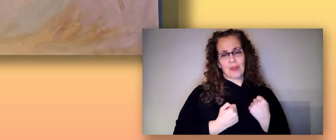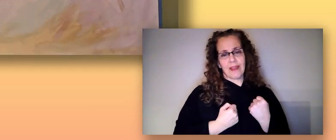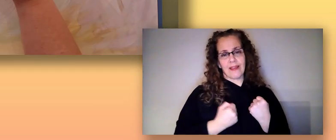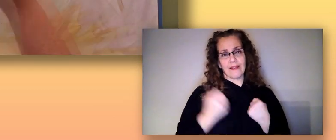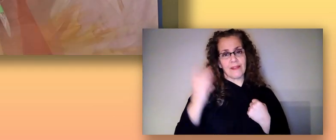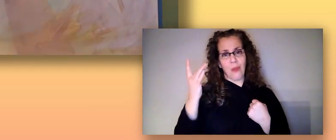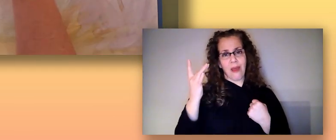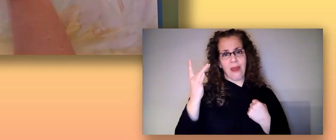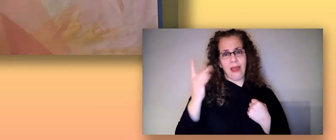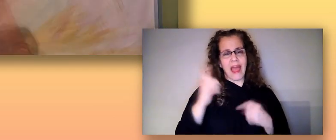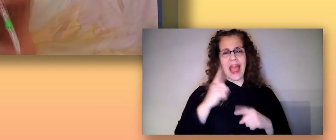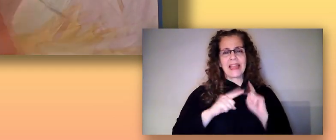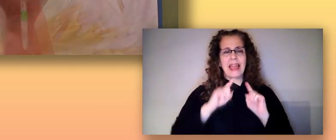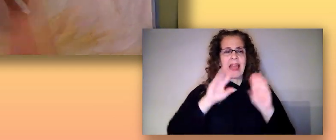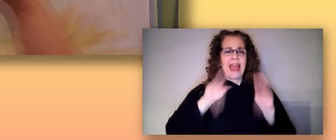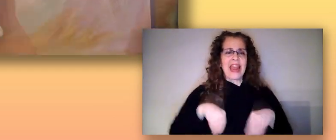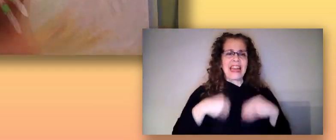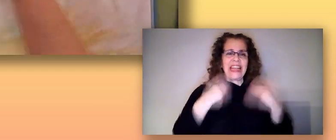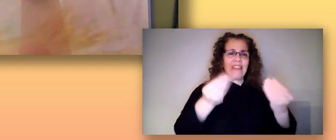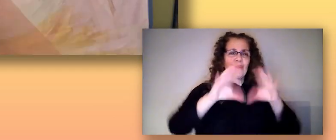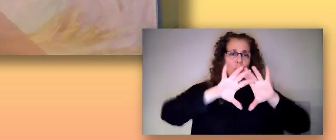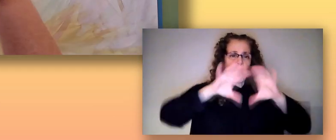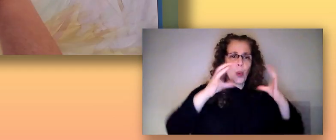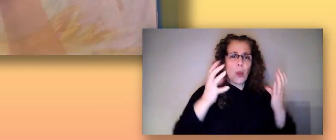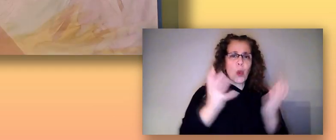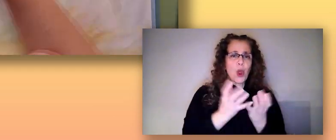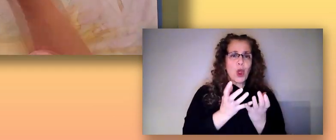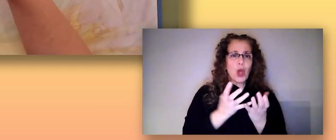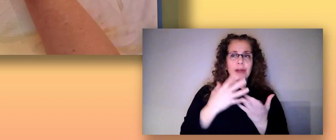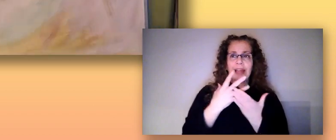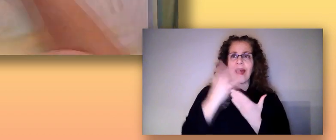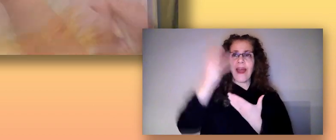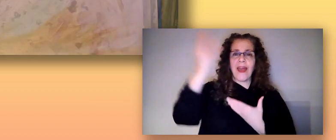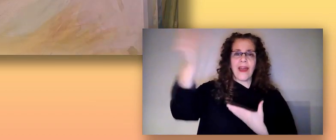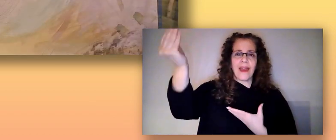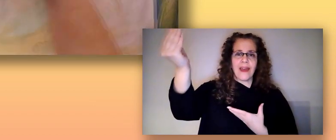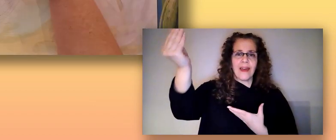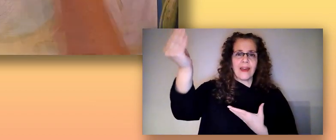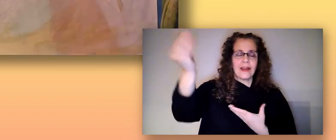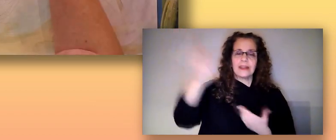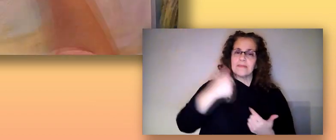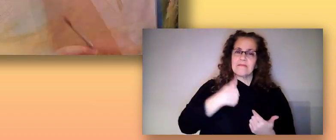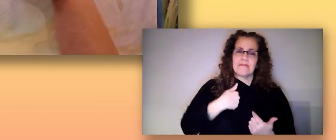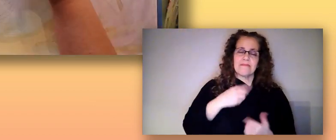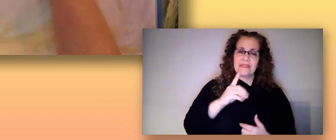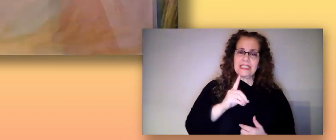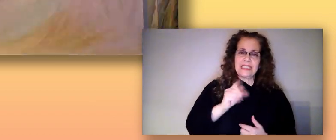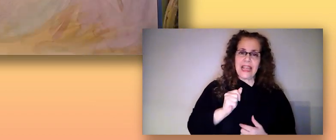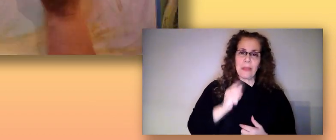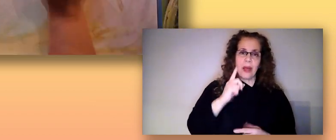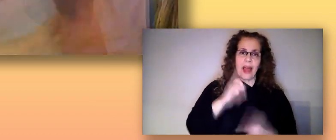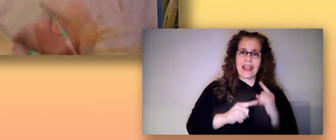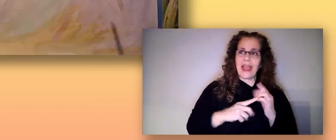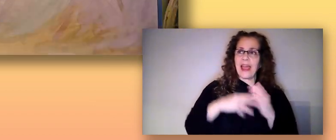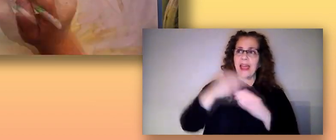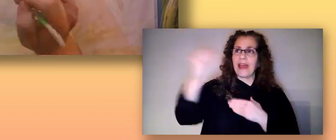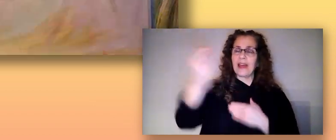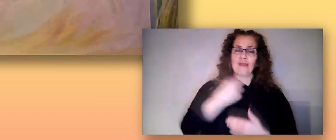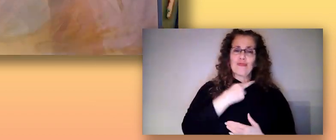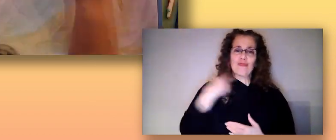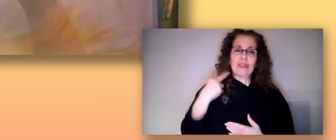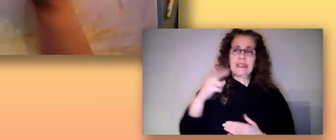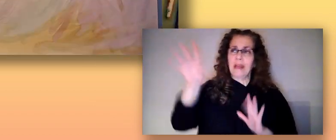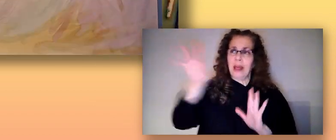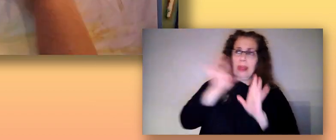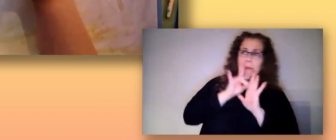give you the world that waits still behind a wall of pathogens your disabled mother cannot cross.